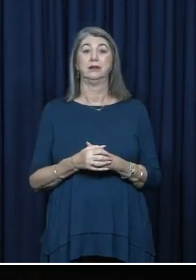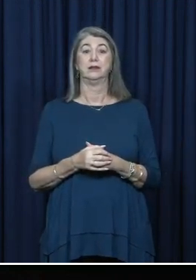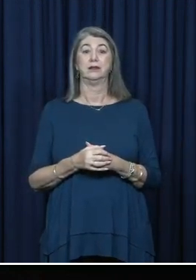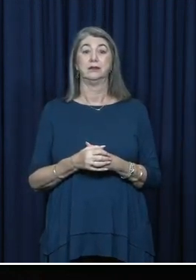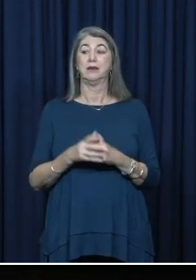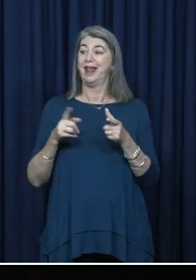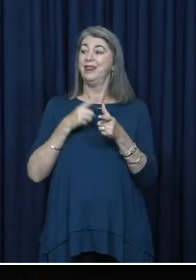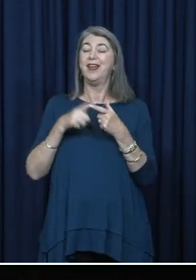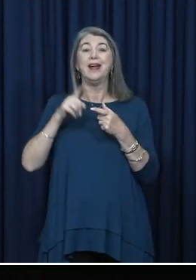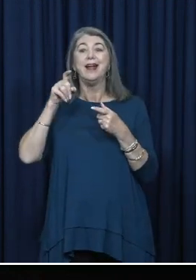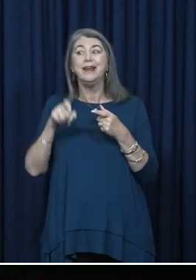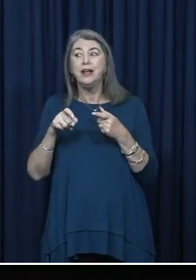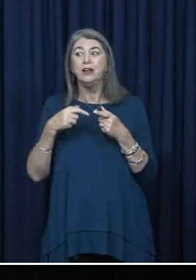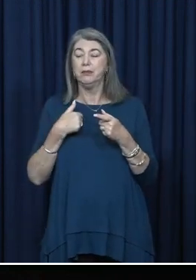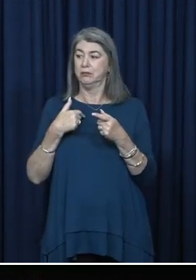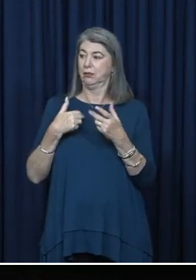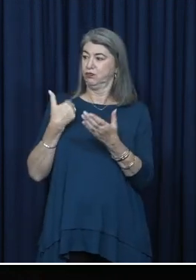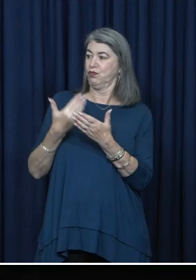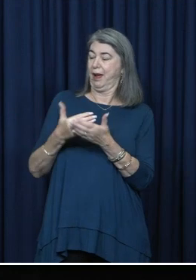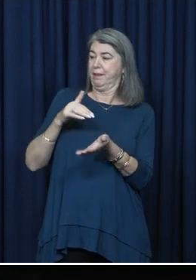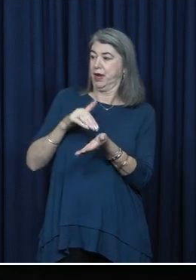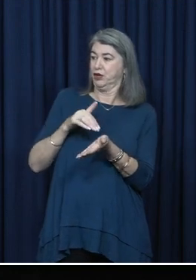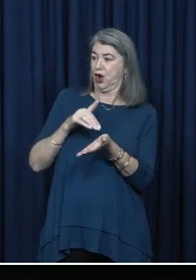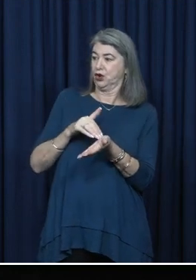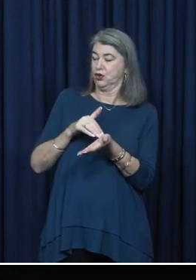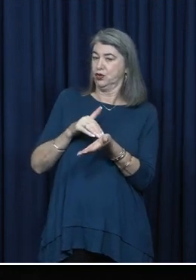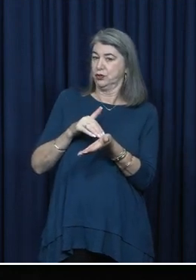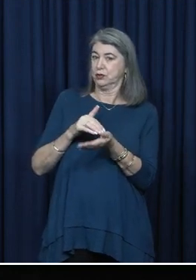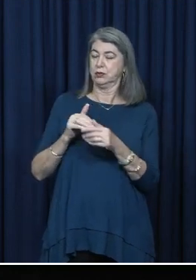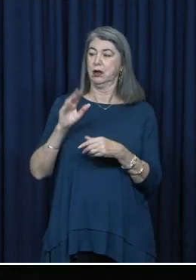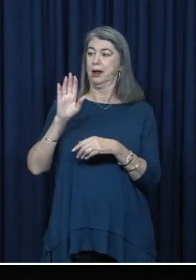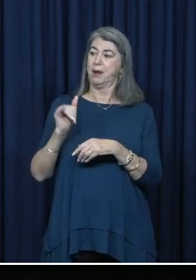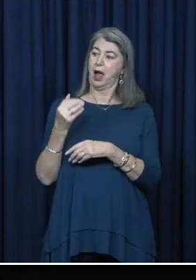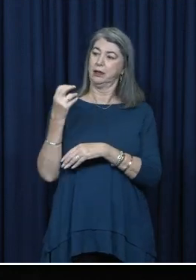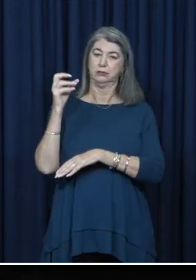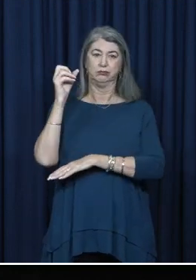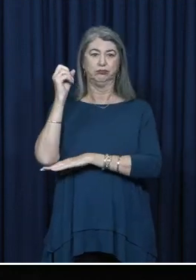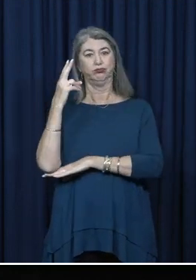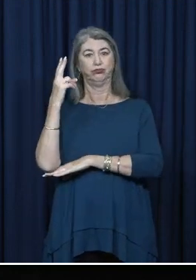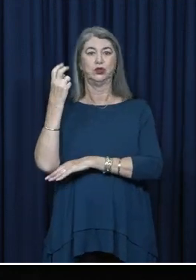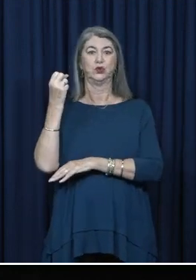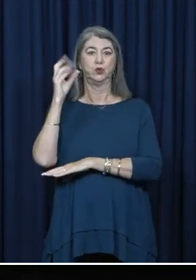And then I need to be at my doctor's by 12 noon.